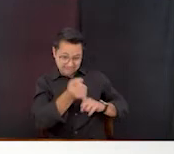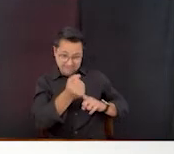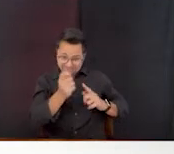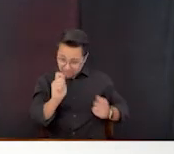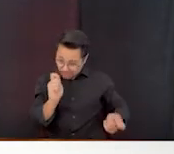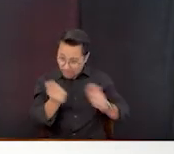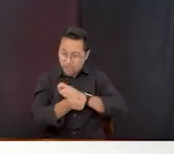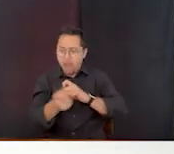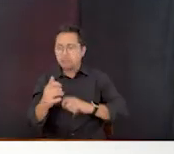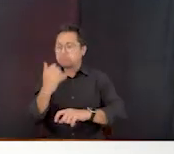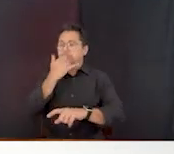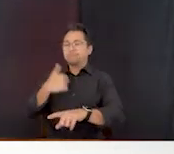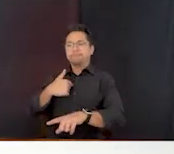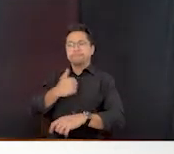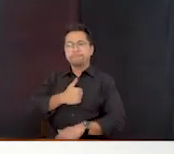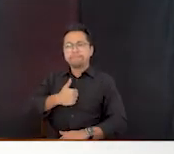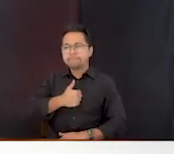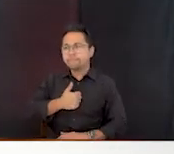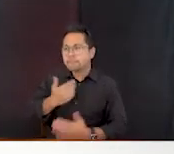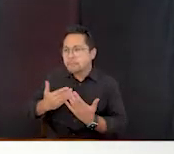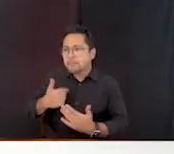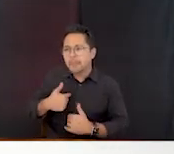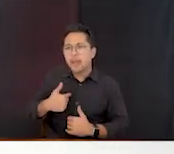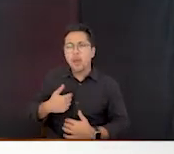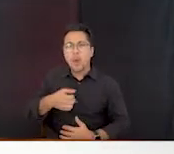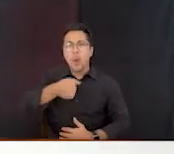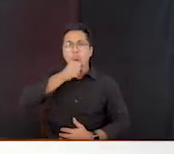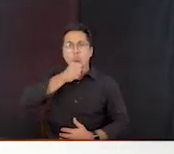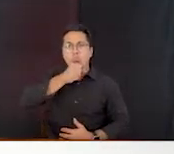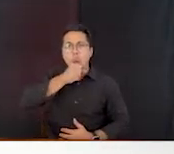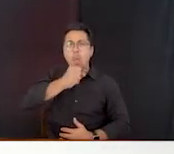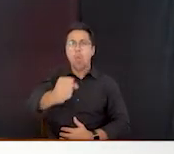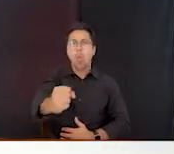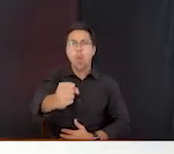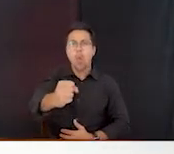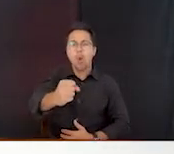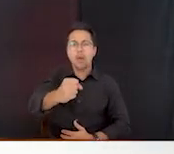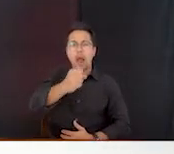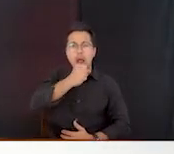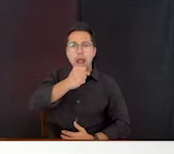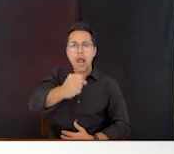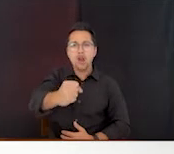very, very closely intertwined, as some of our panelists will talk about